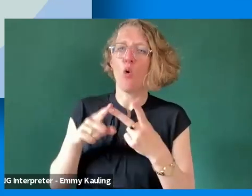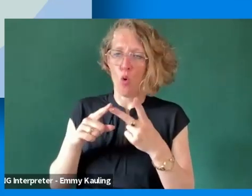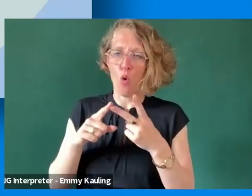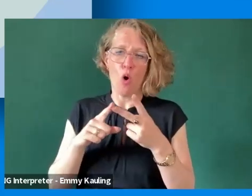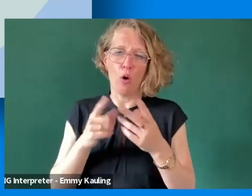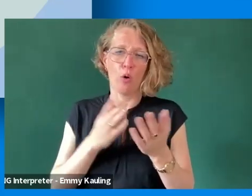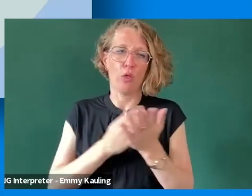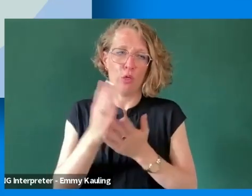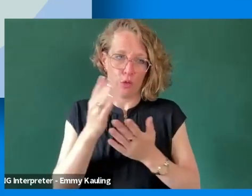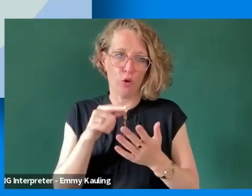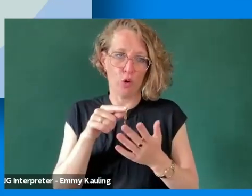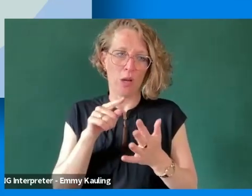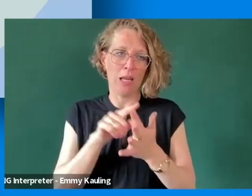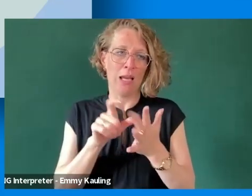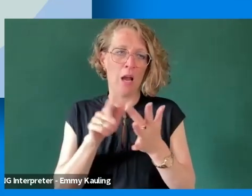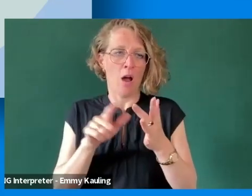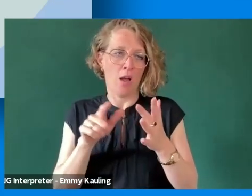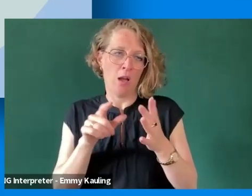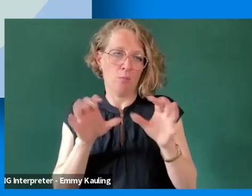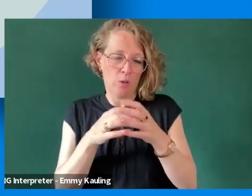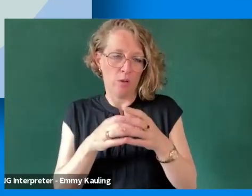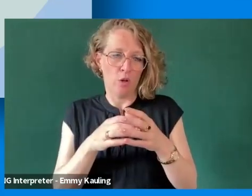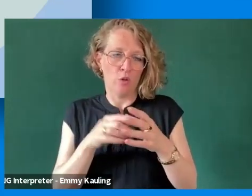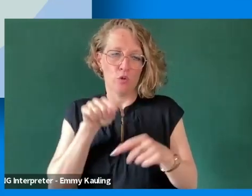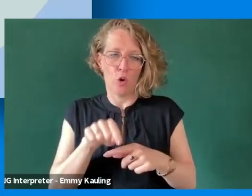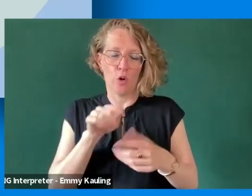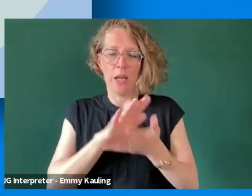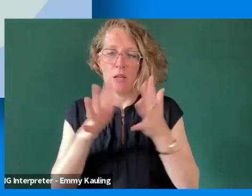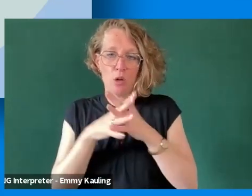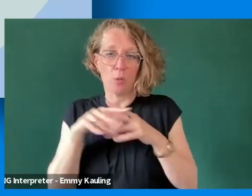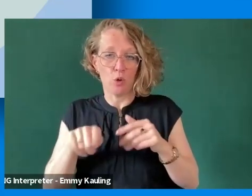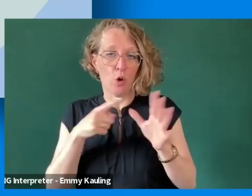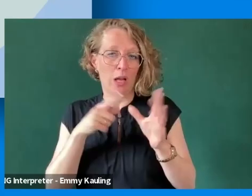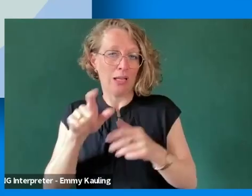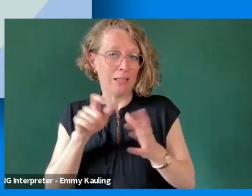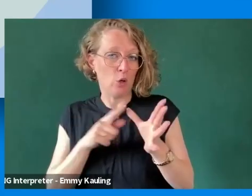at hw.ac.uk, we'll see if there is something that we can do to help you.